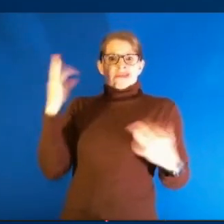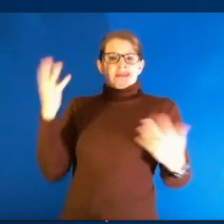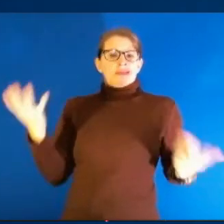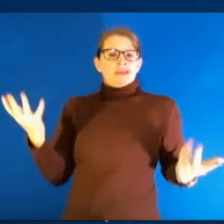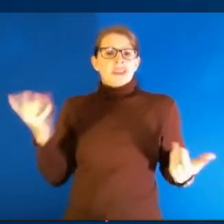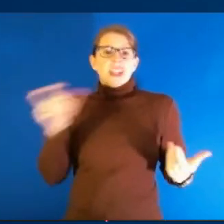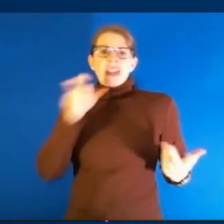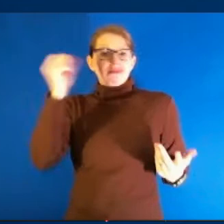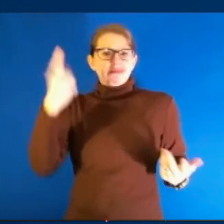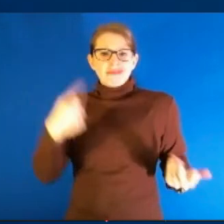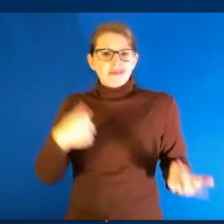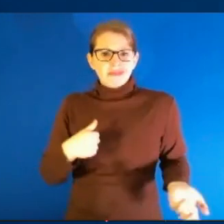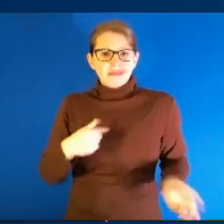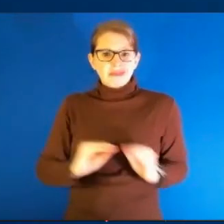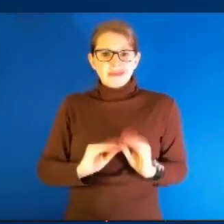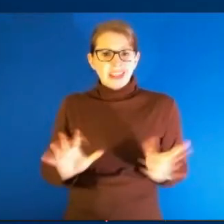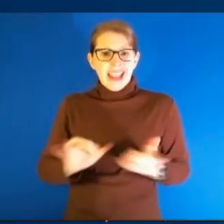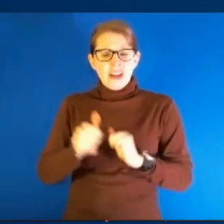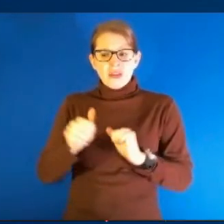understand how to do their work.